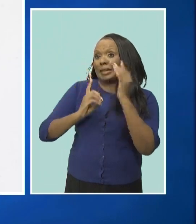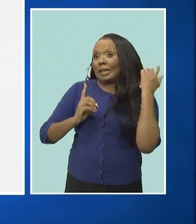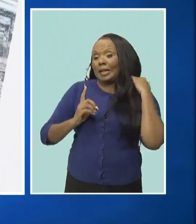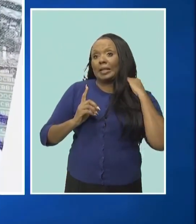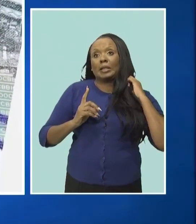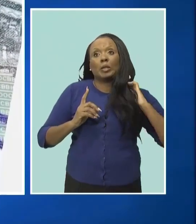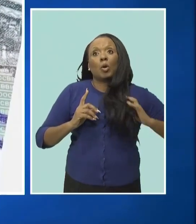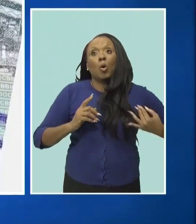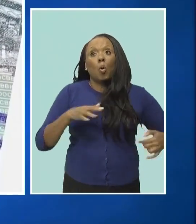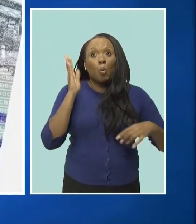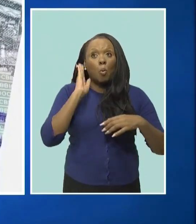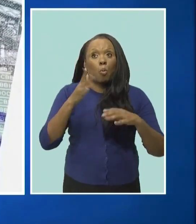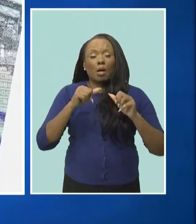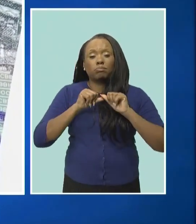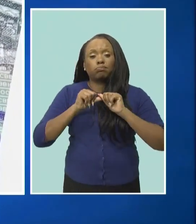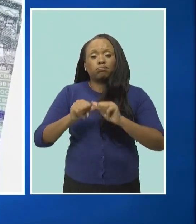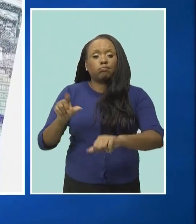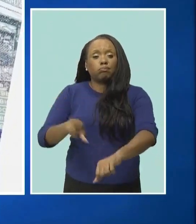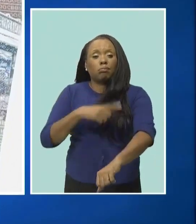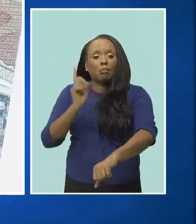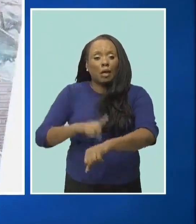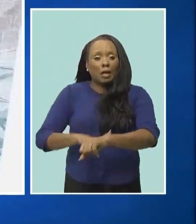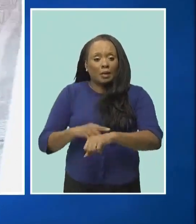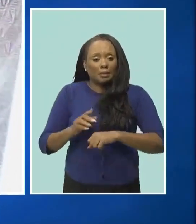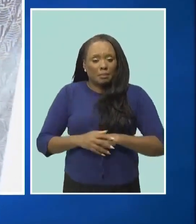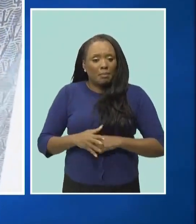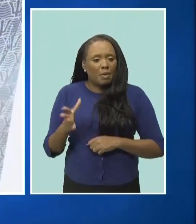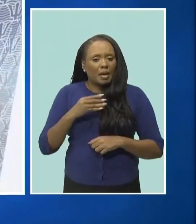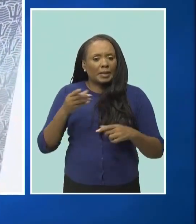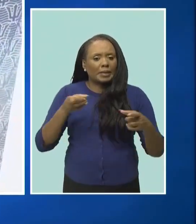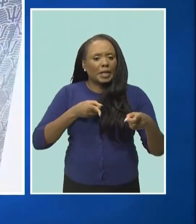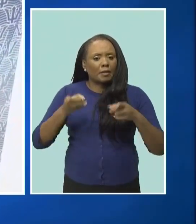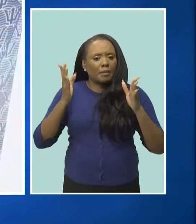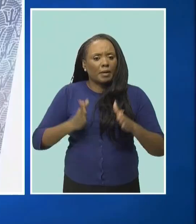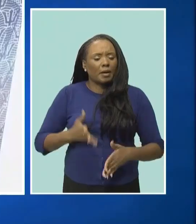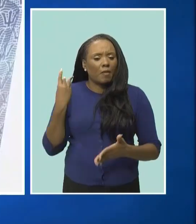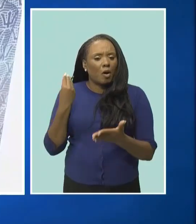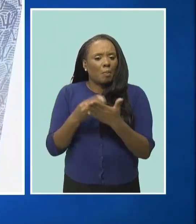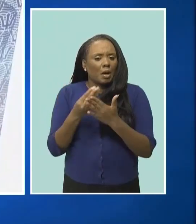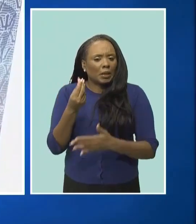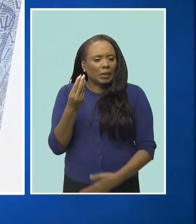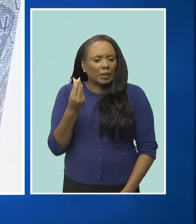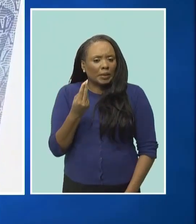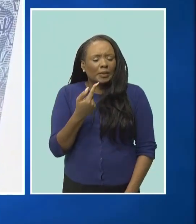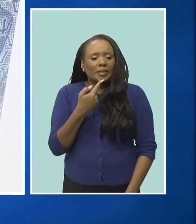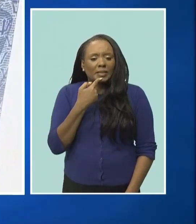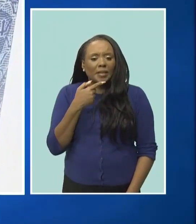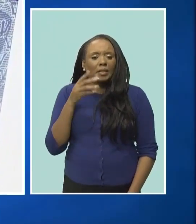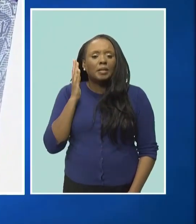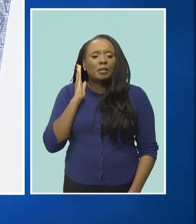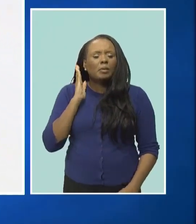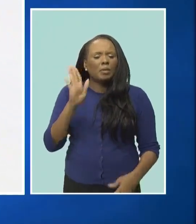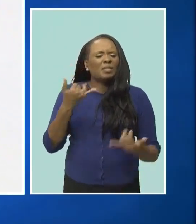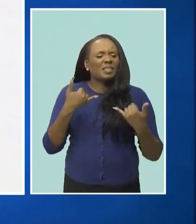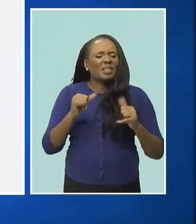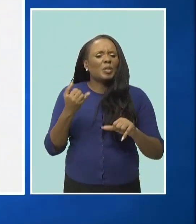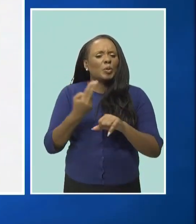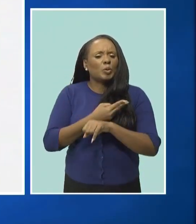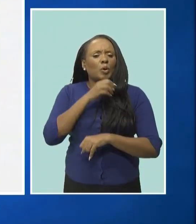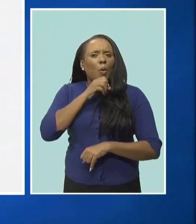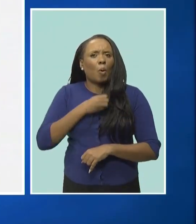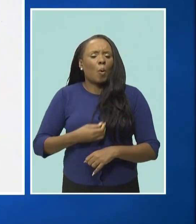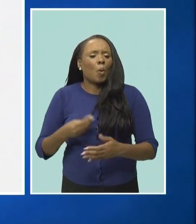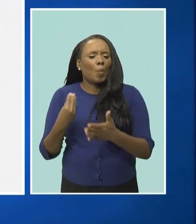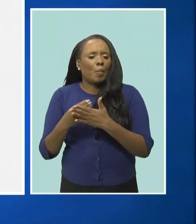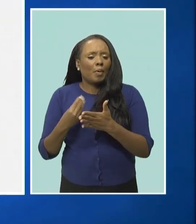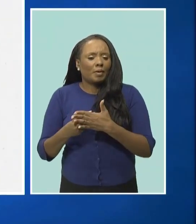in circulation, and Director of Currency and Payments Oversight, Octavia Gibson, says citizens will still be able